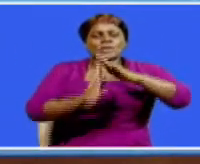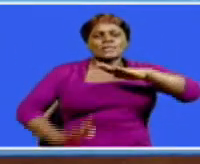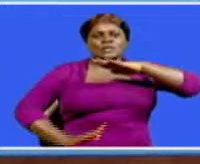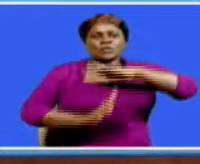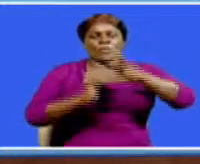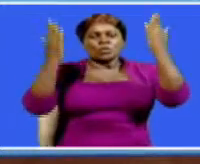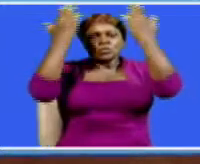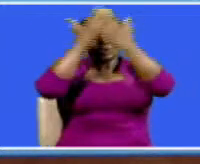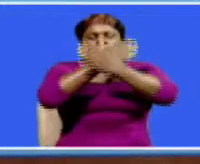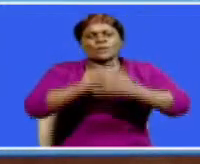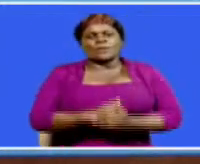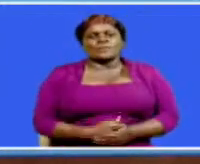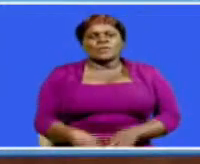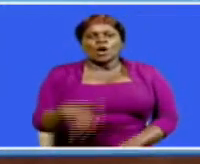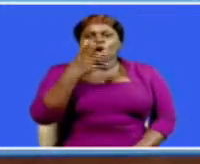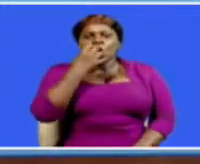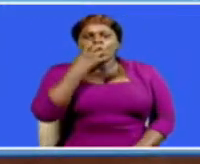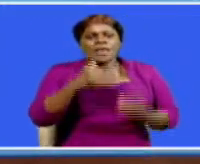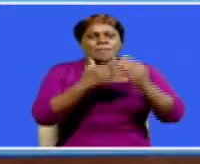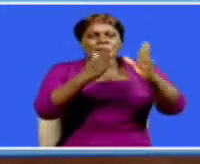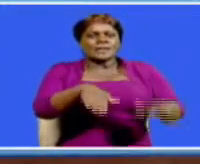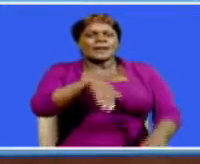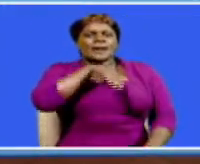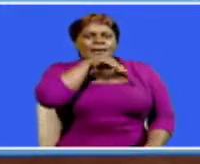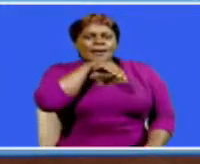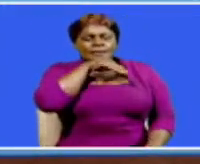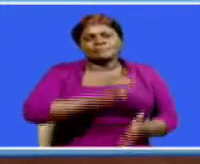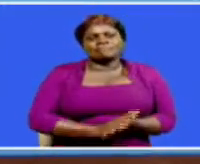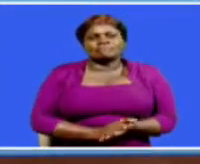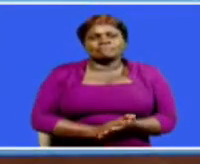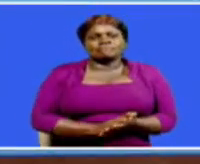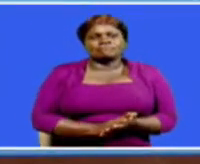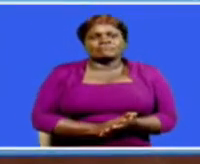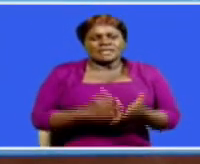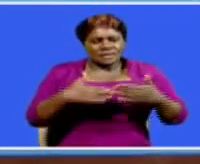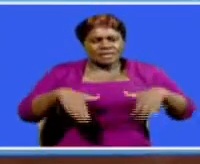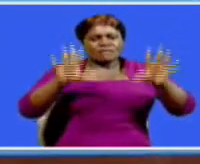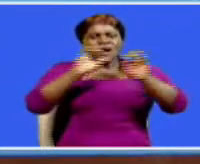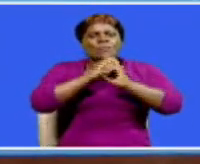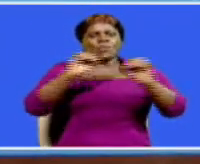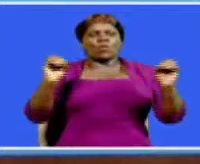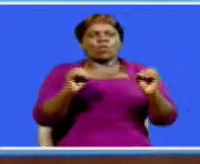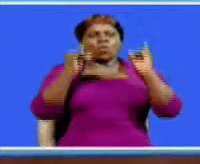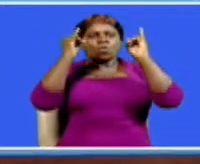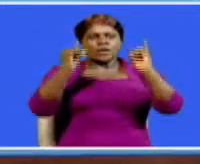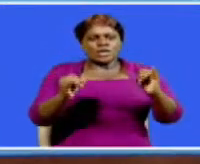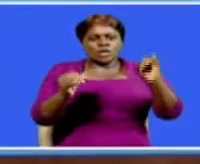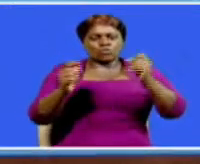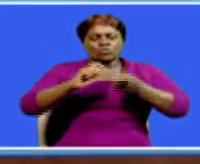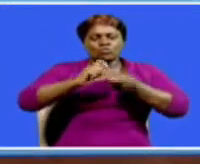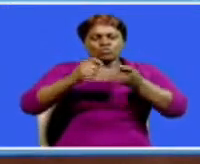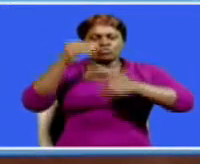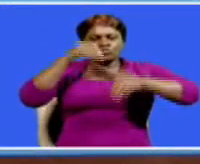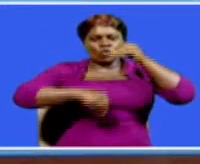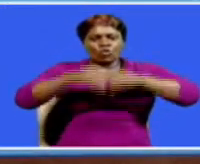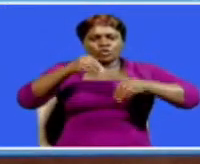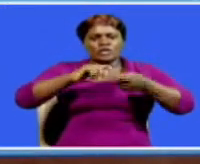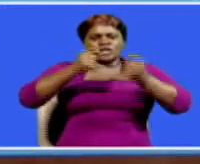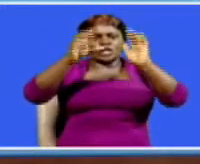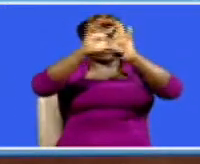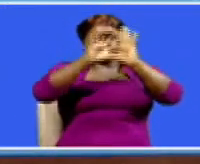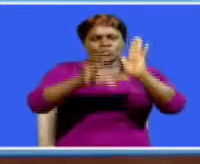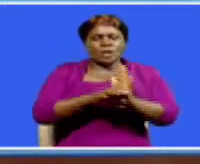headlines. Tonight, ODM party leader Raila Odinga is unrelenting on his call for a referendum. Raila has